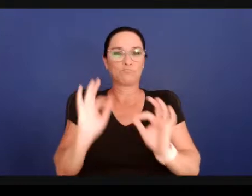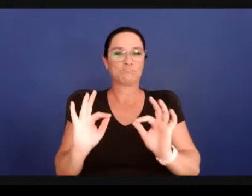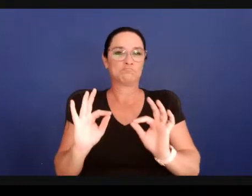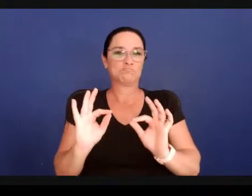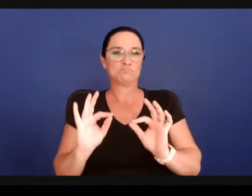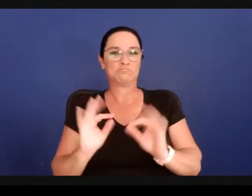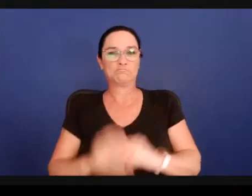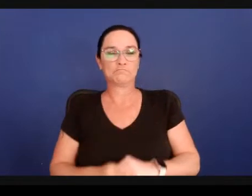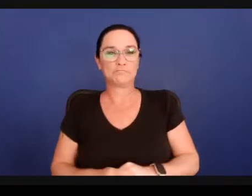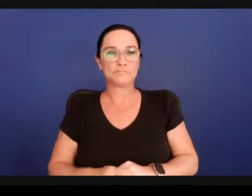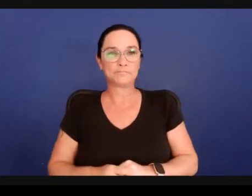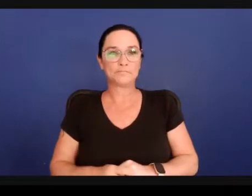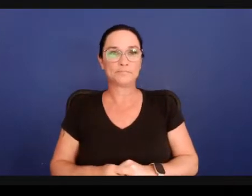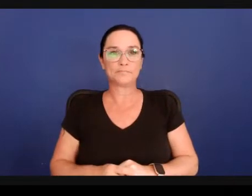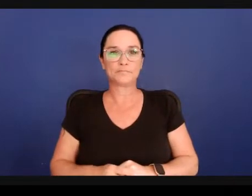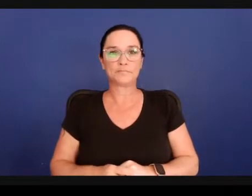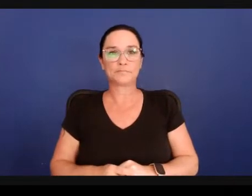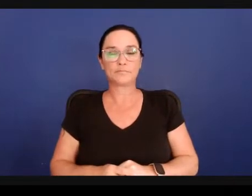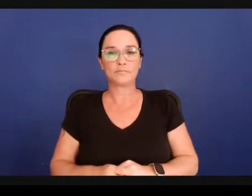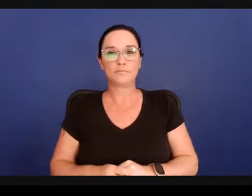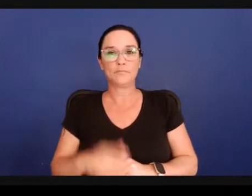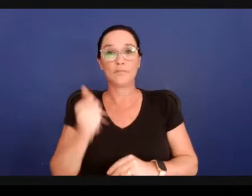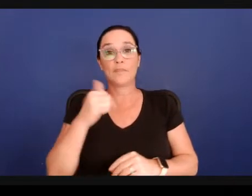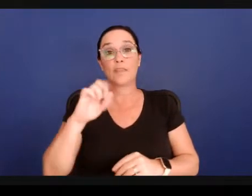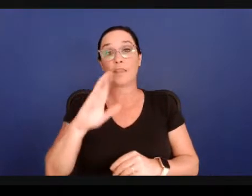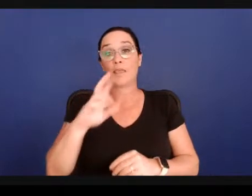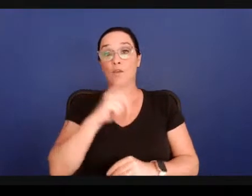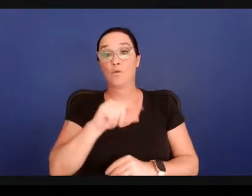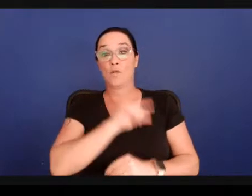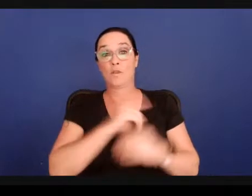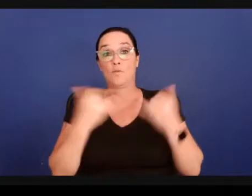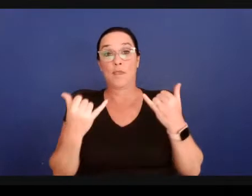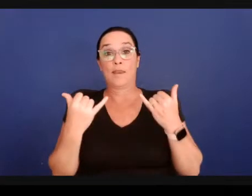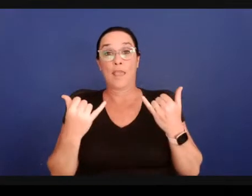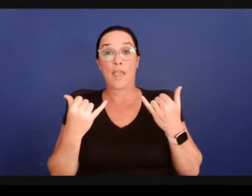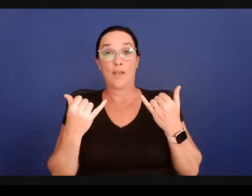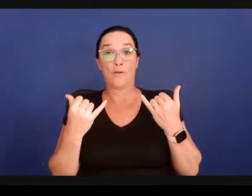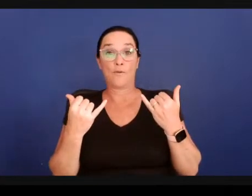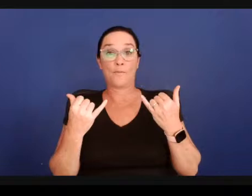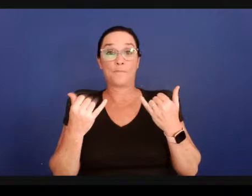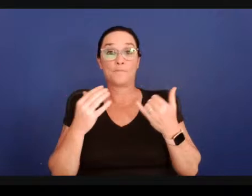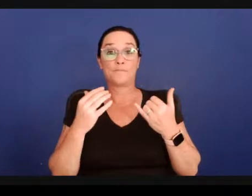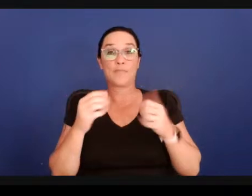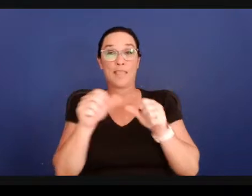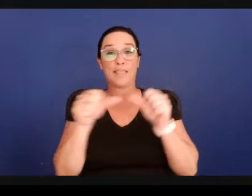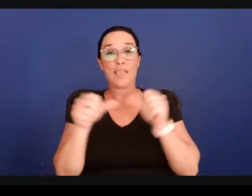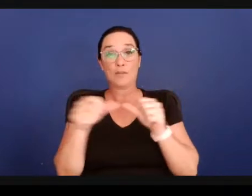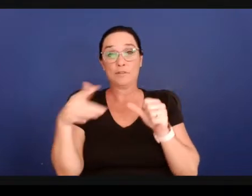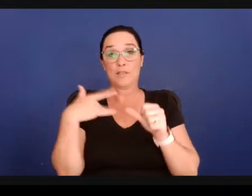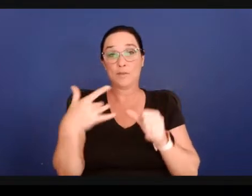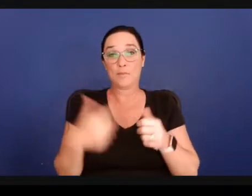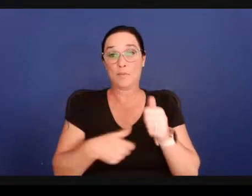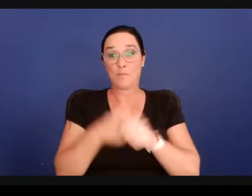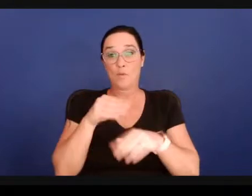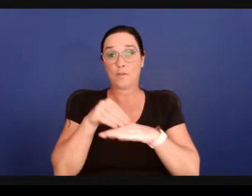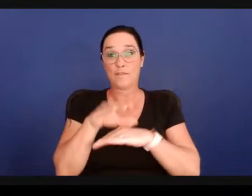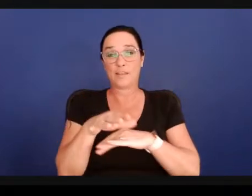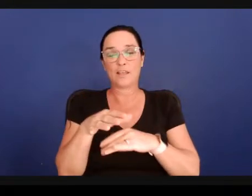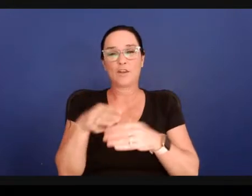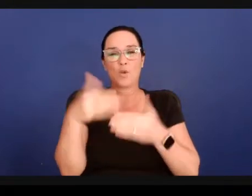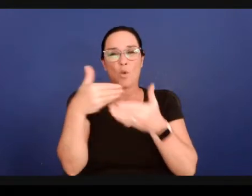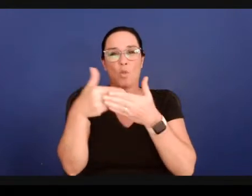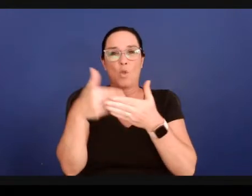good air quality right now, and the areas most likely to be affected are still nearby in Volcano